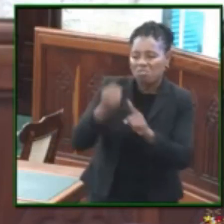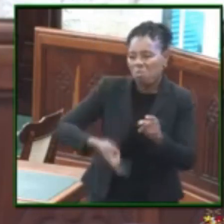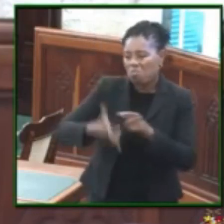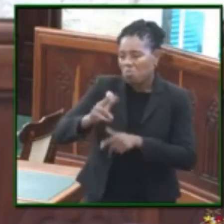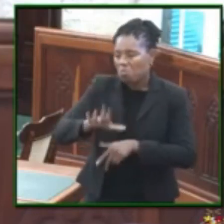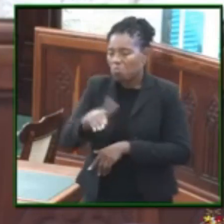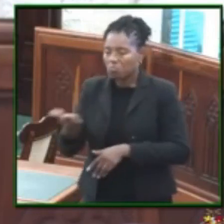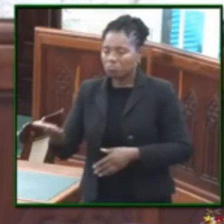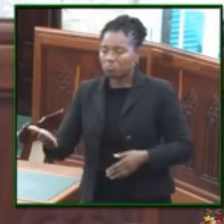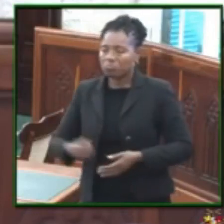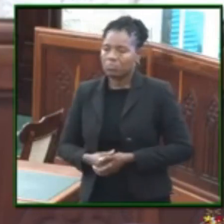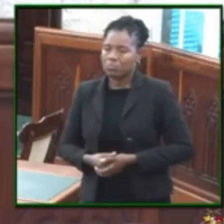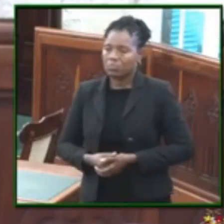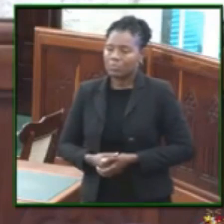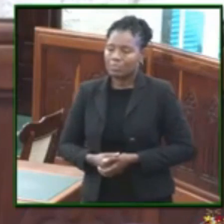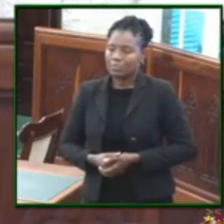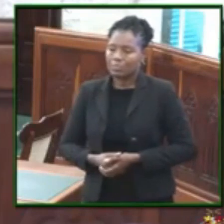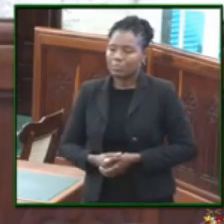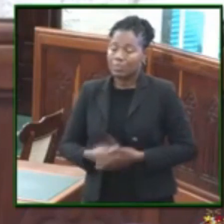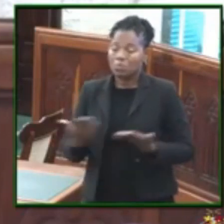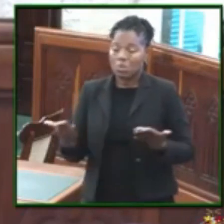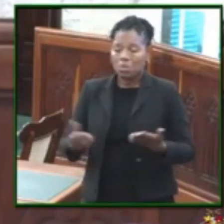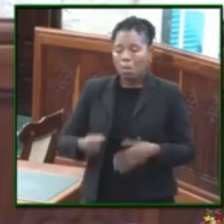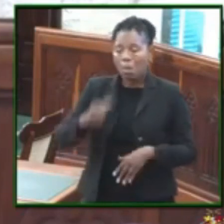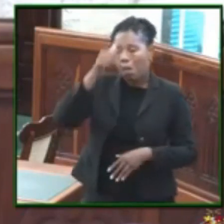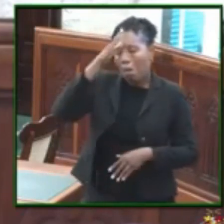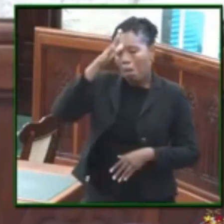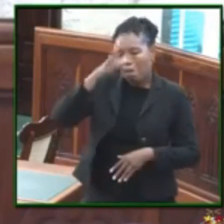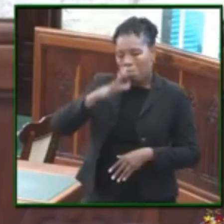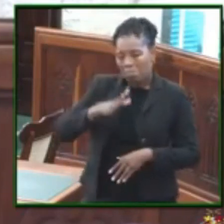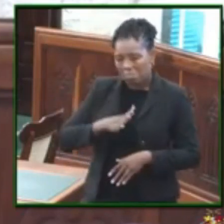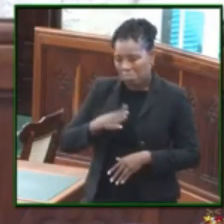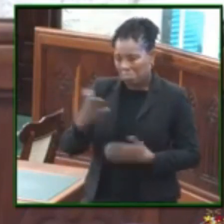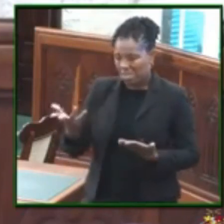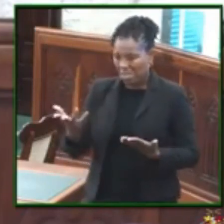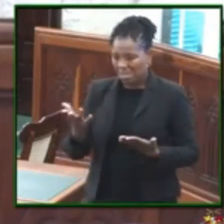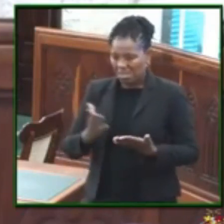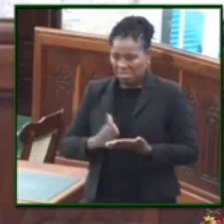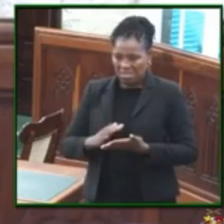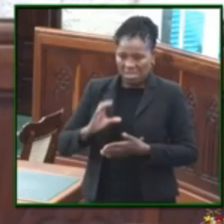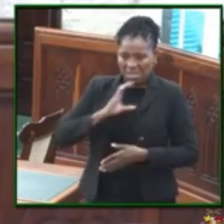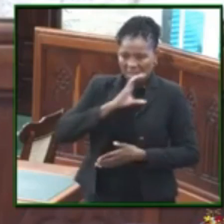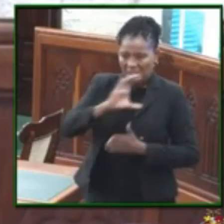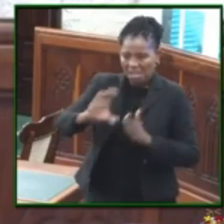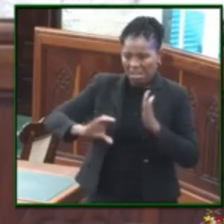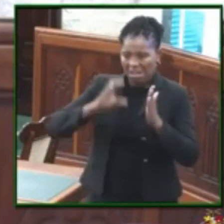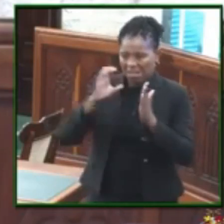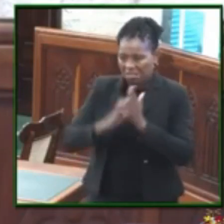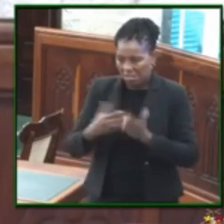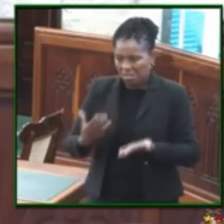in which we are bringing men of dubious character and reputation and record